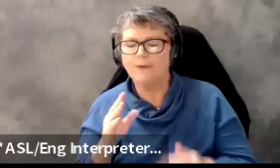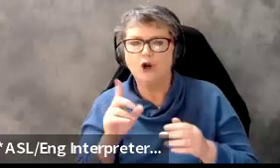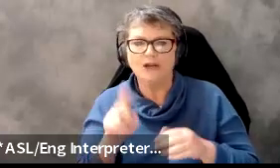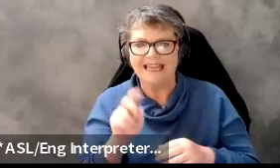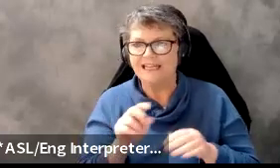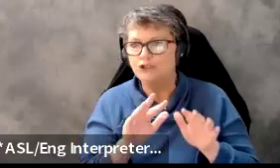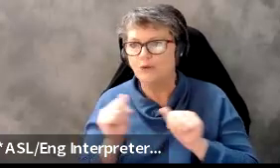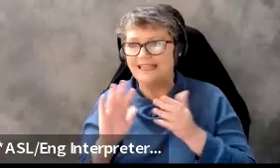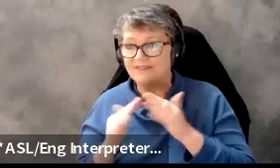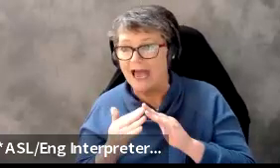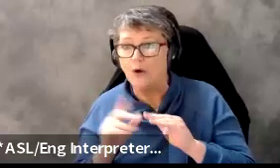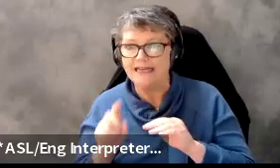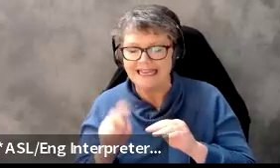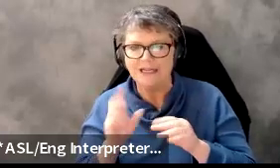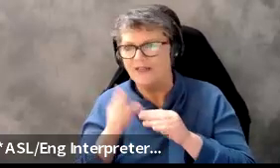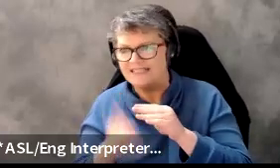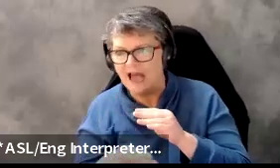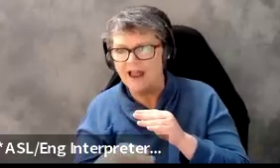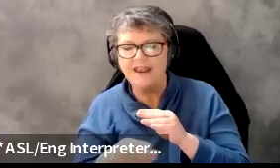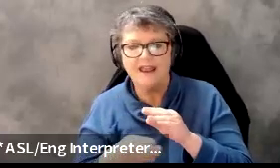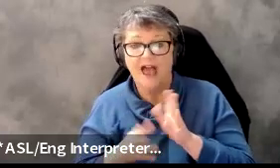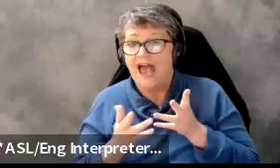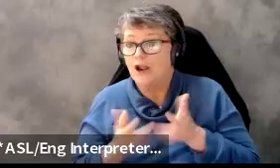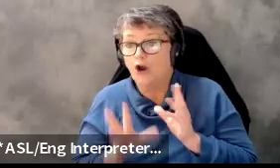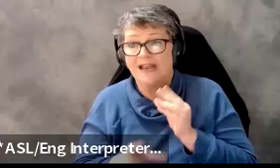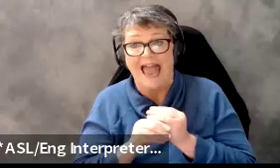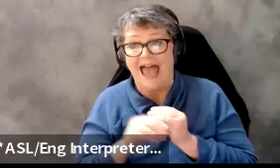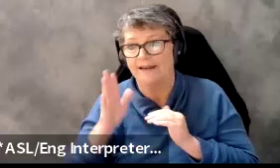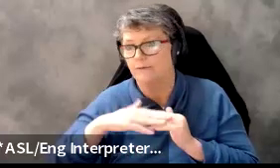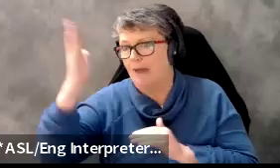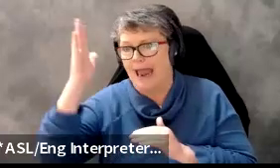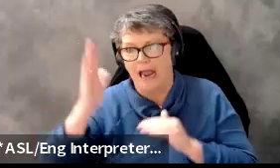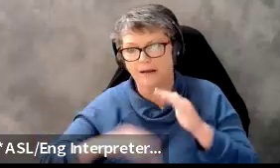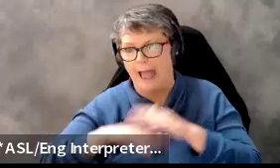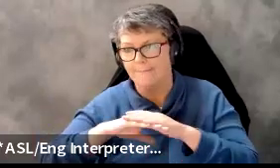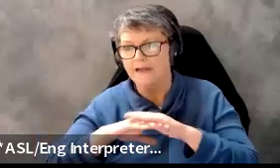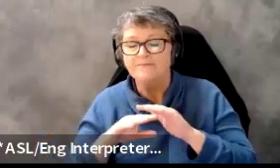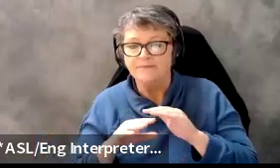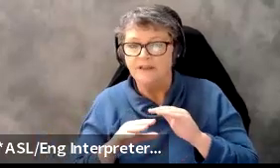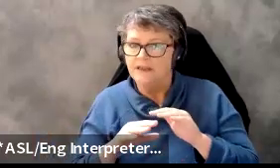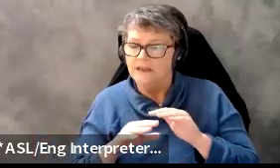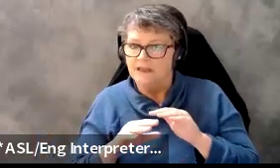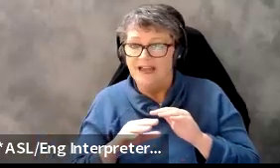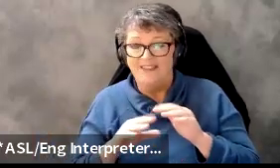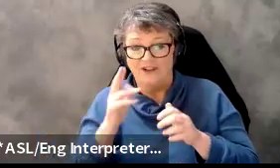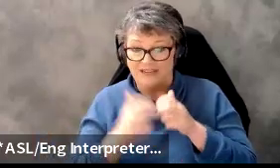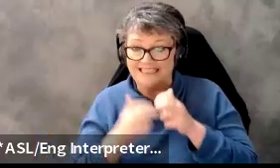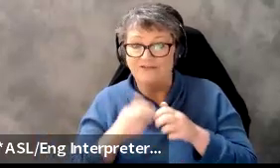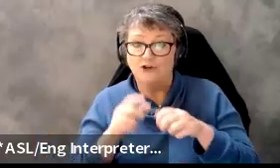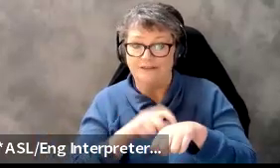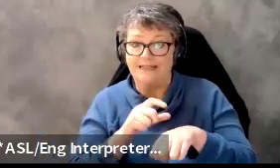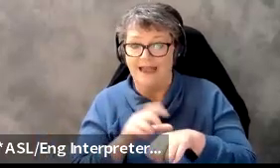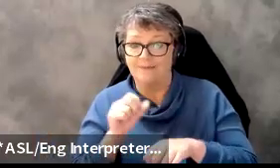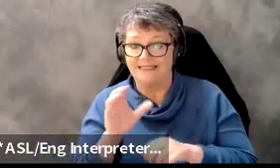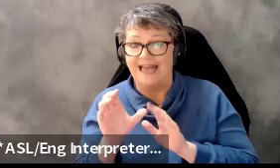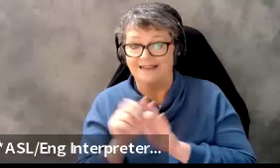to leave town and needed to get this done, and I'd already added way beyond my cap. It was just a very difficult time at